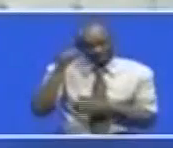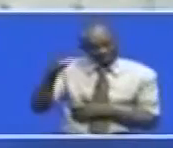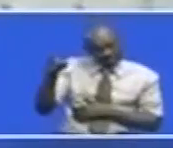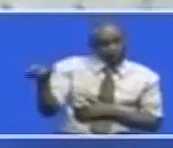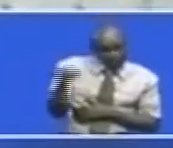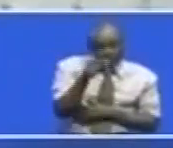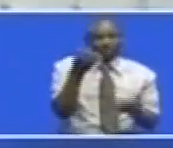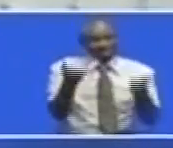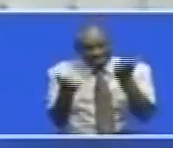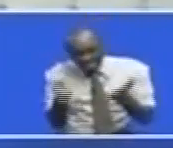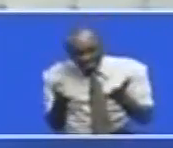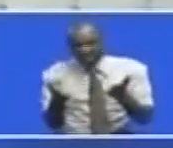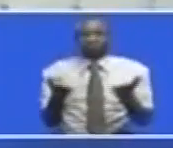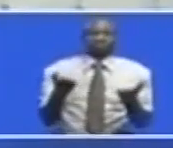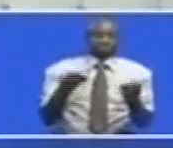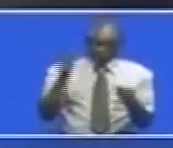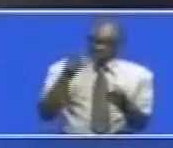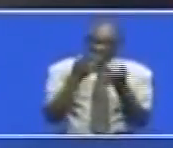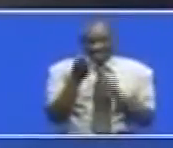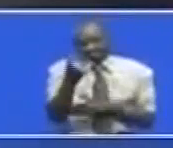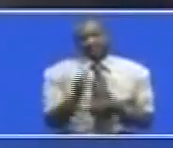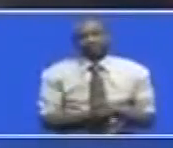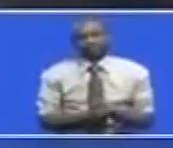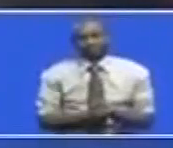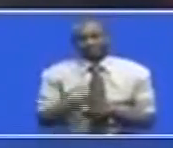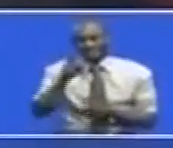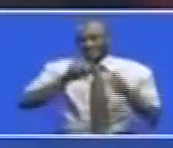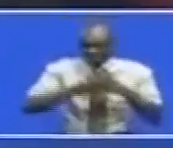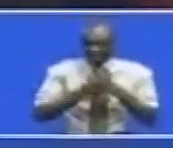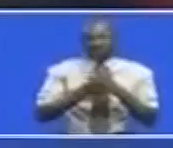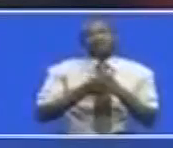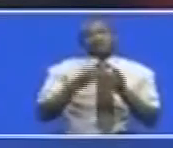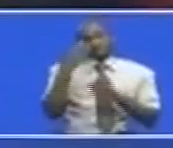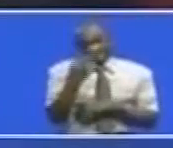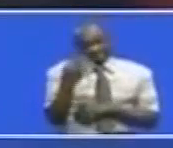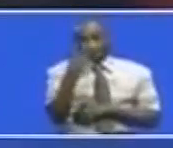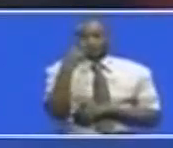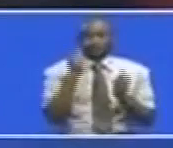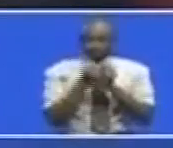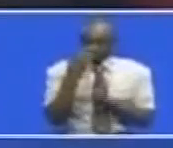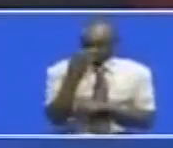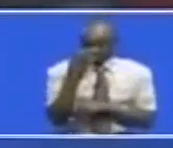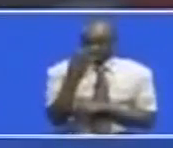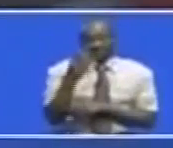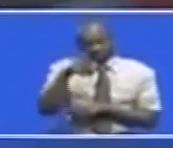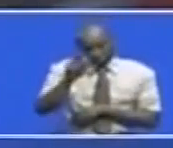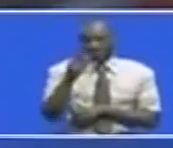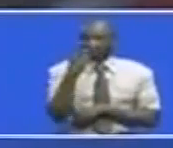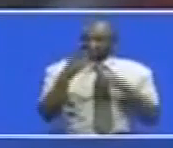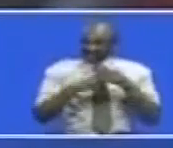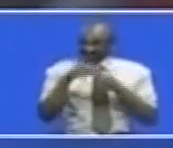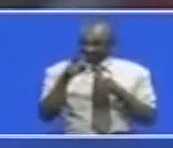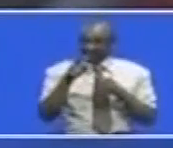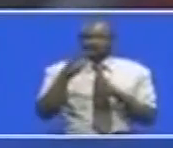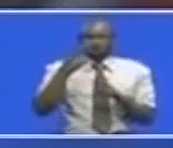to go for their antenatal visits, which is key. Started in March 2014 by this 27-year-old, TOTO